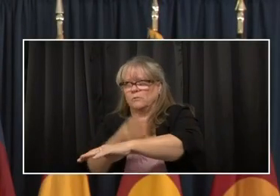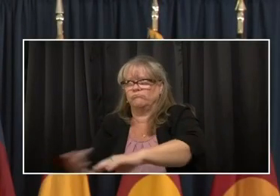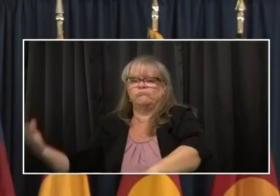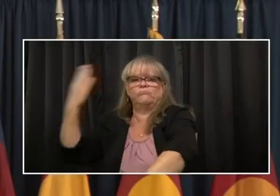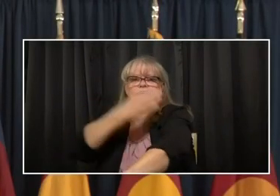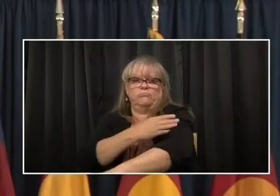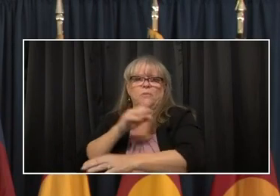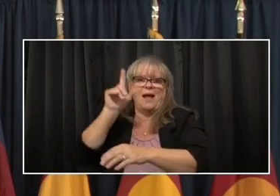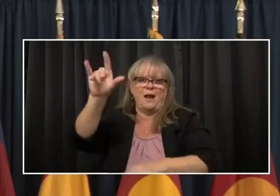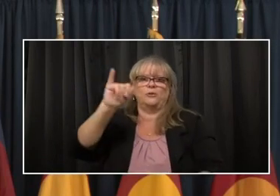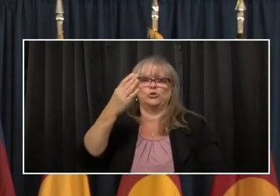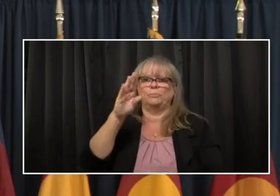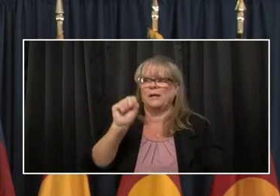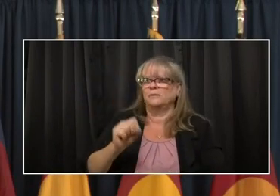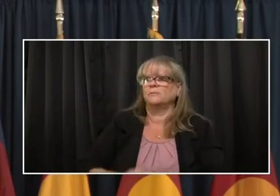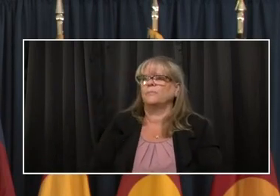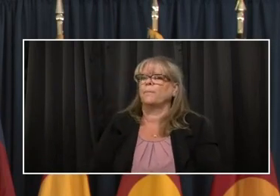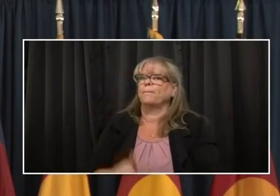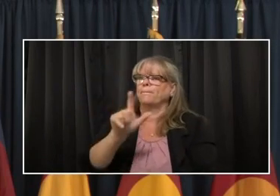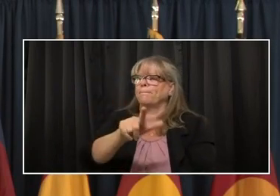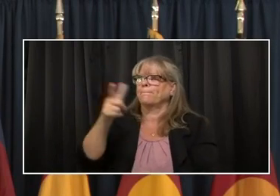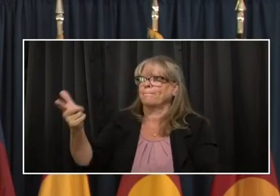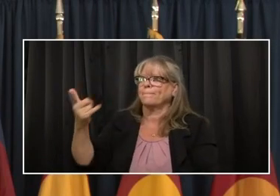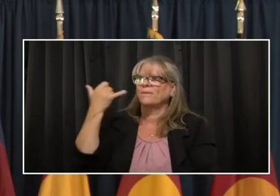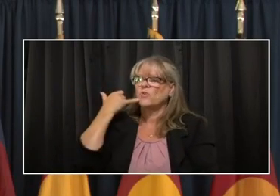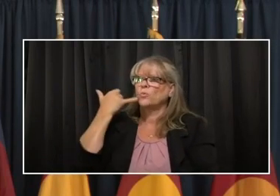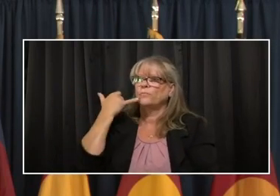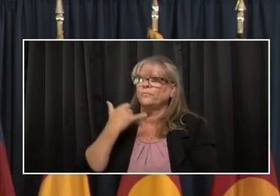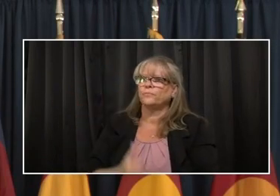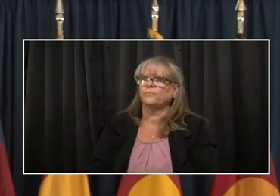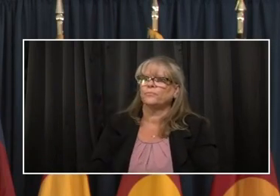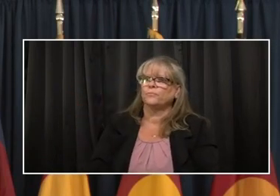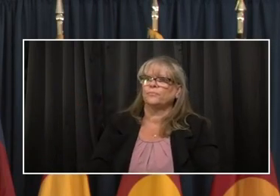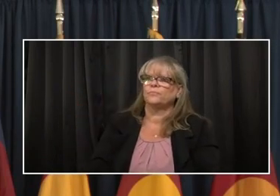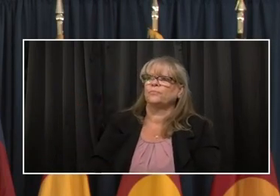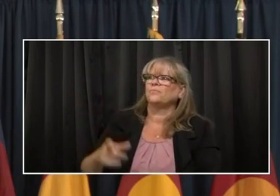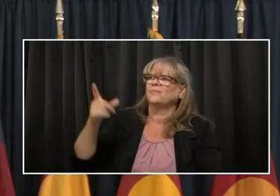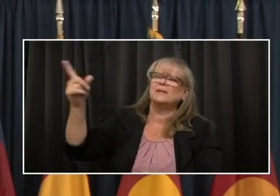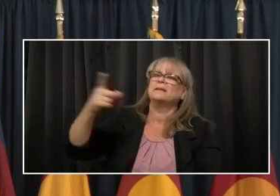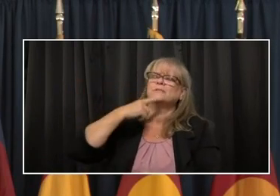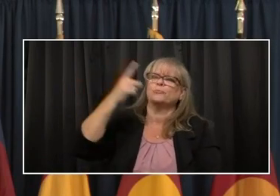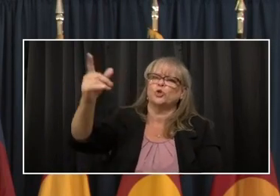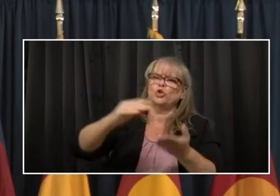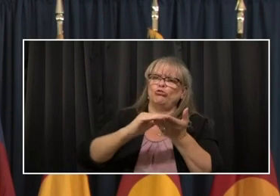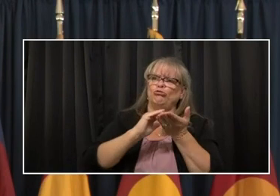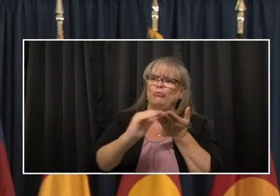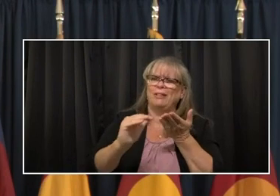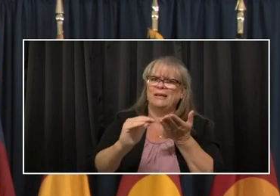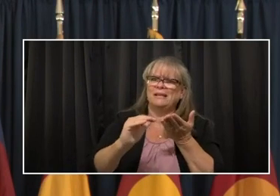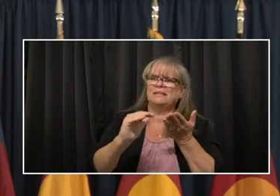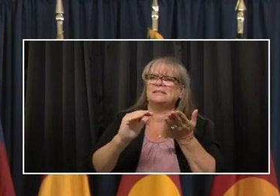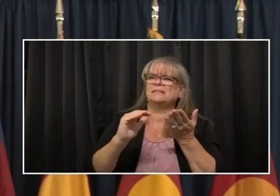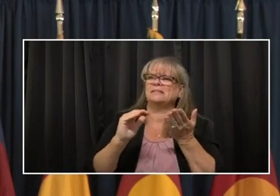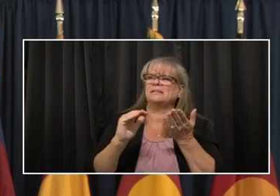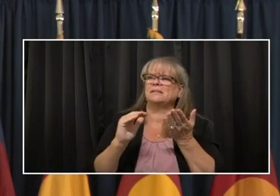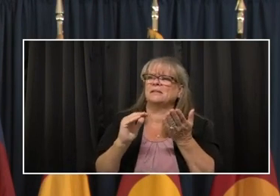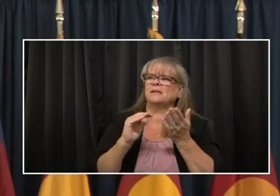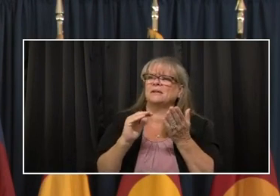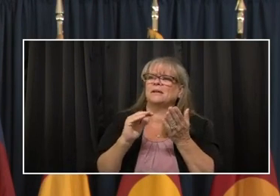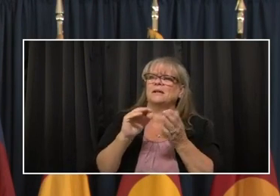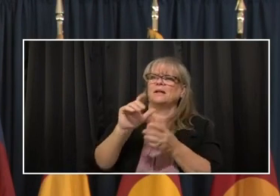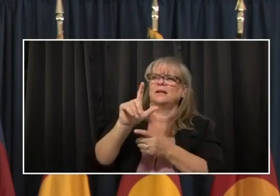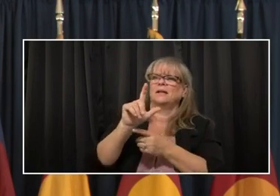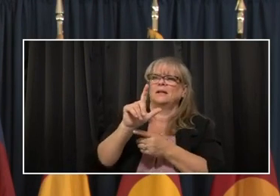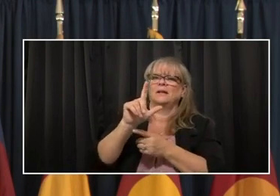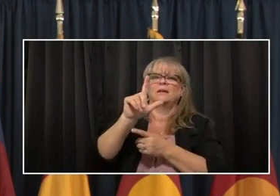Governor, we've been, you released yesterday the numbers for Latinos and blacks,